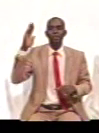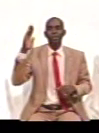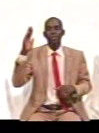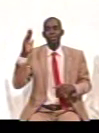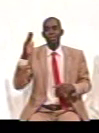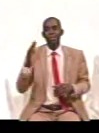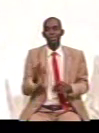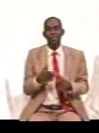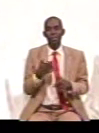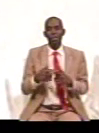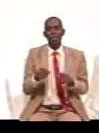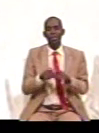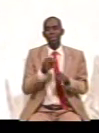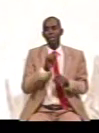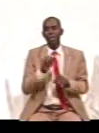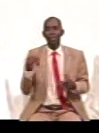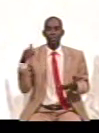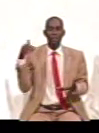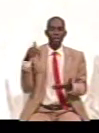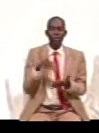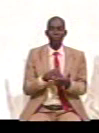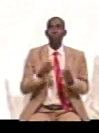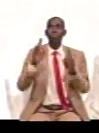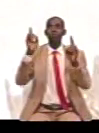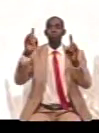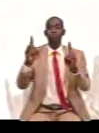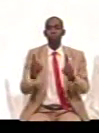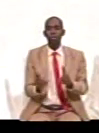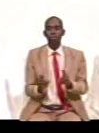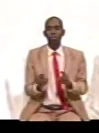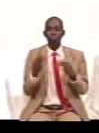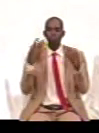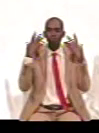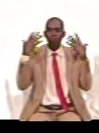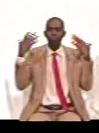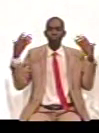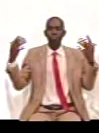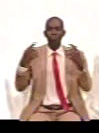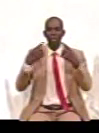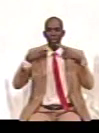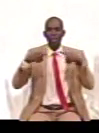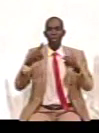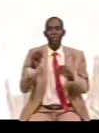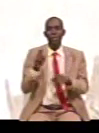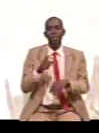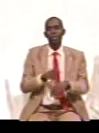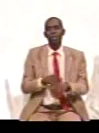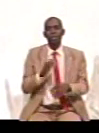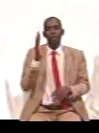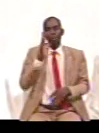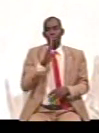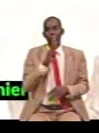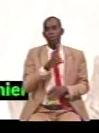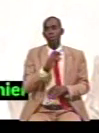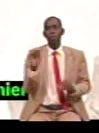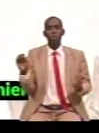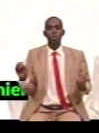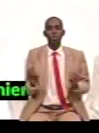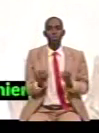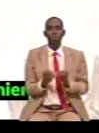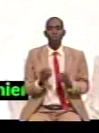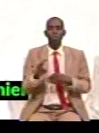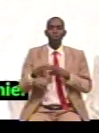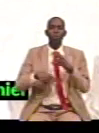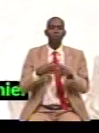blast. Then like a thousand thunders roar, declare the time shall be no more.